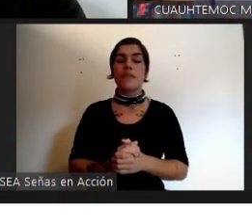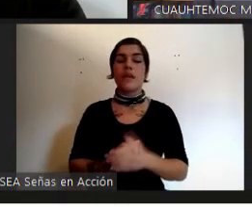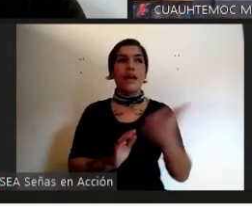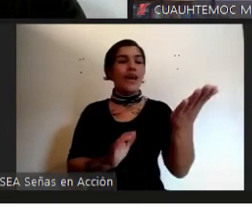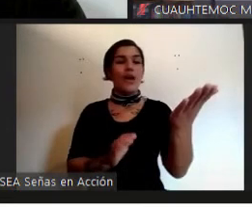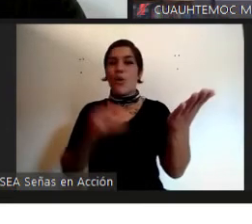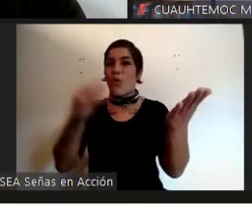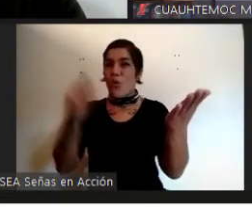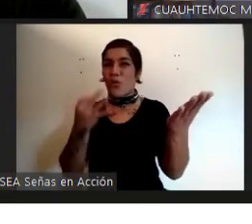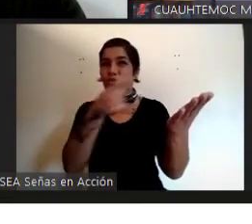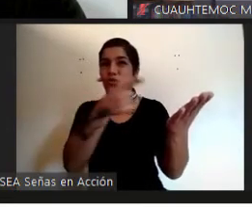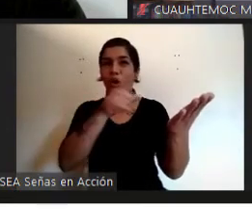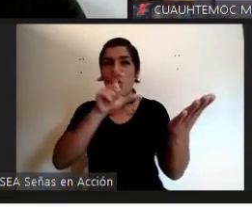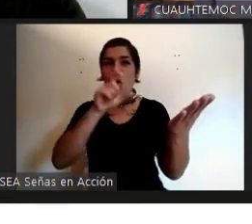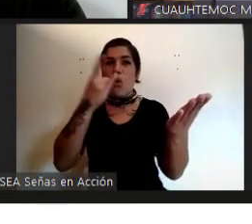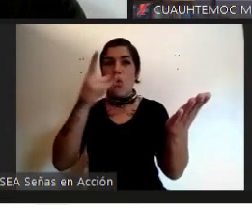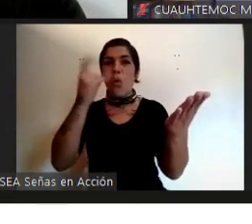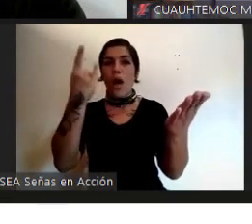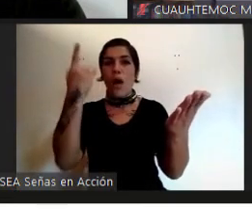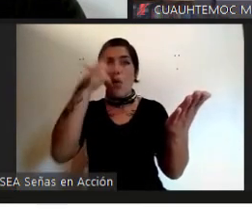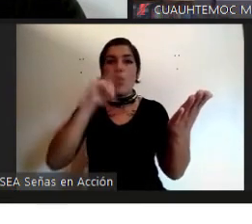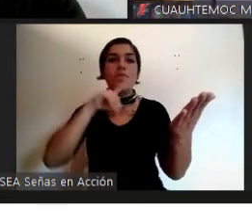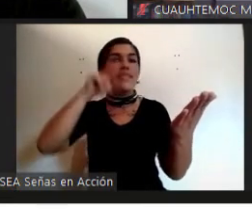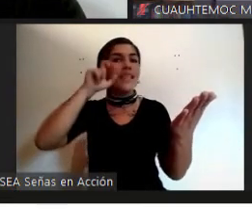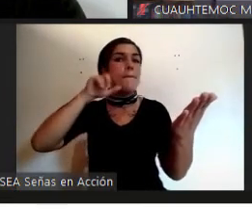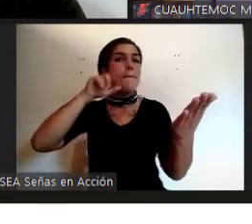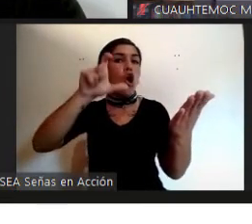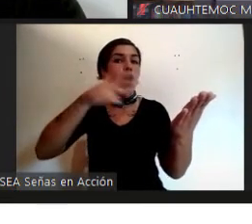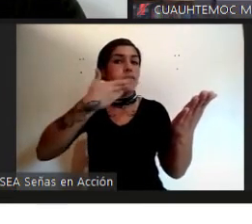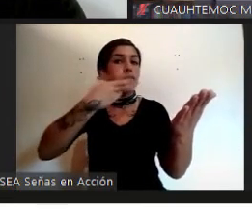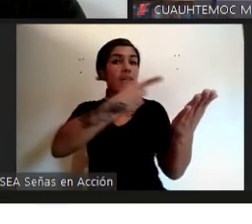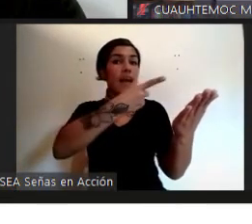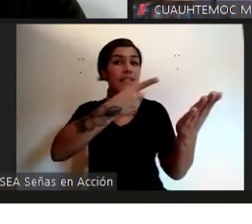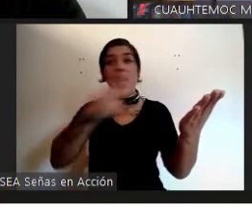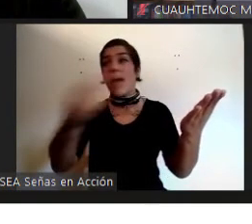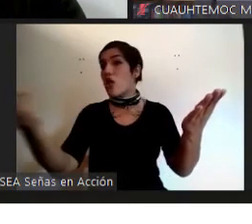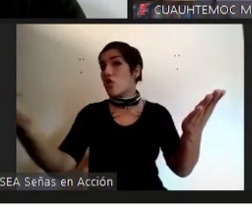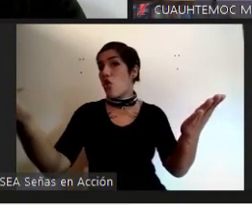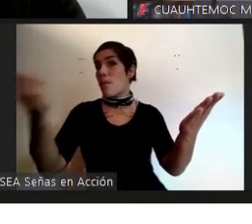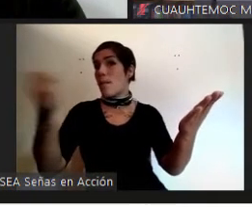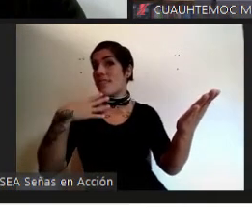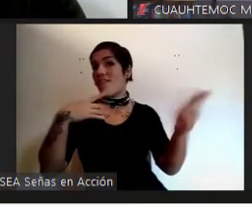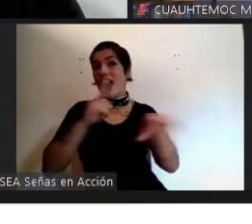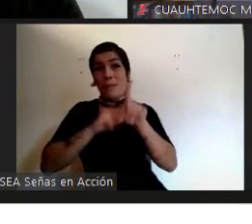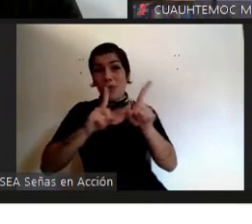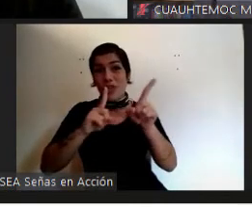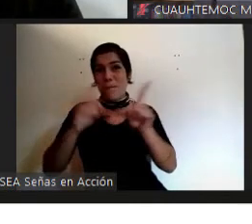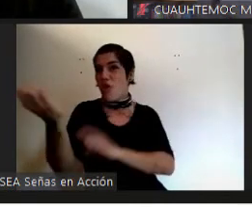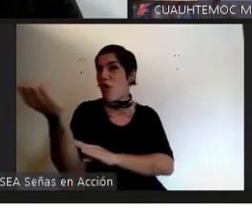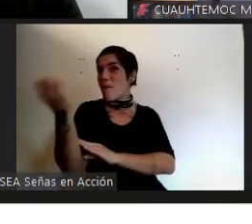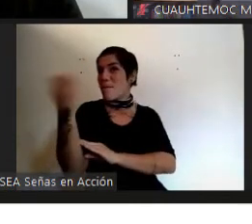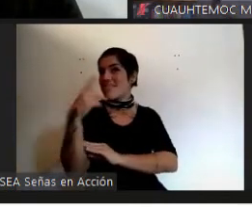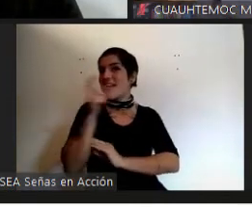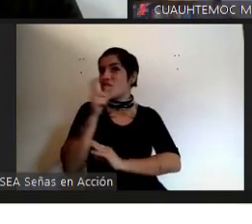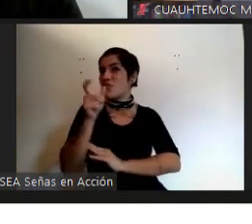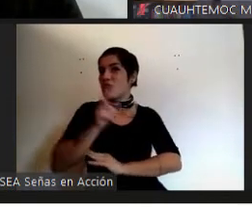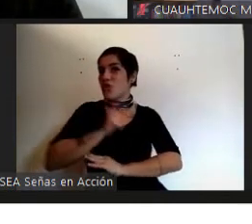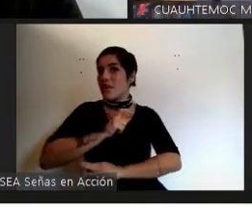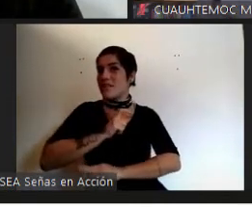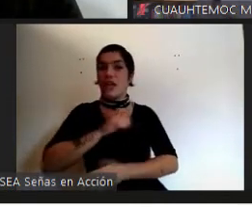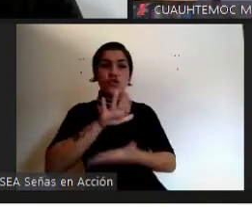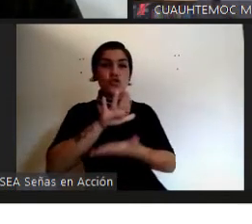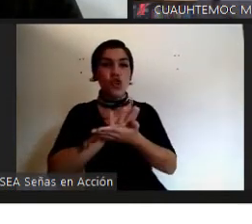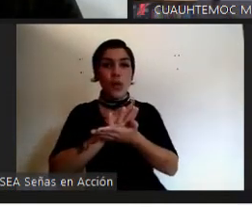While you were having the floor, Cuauhtémoc, a comment came from the audience where they